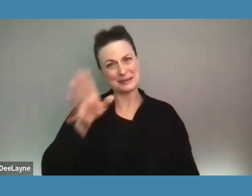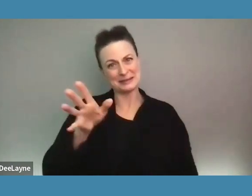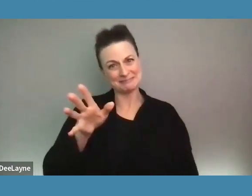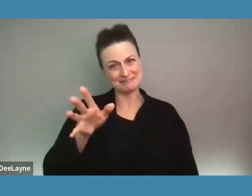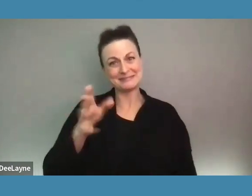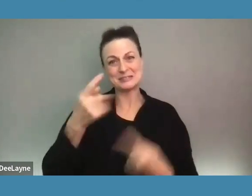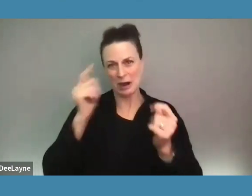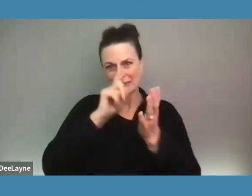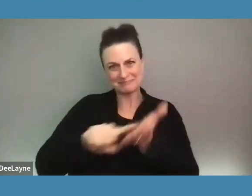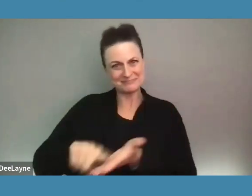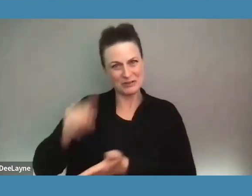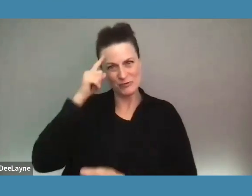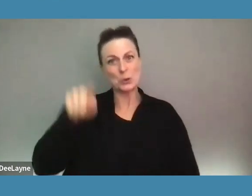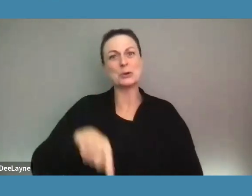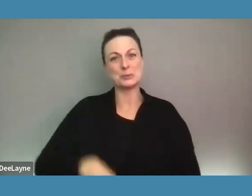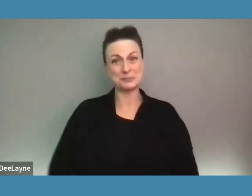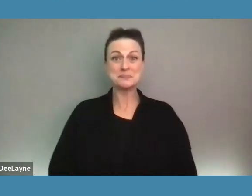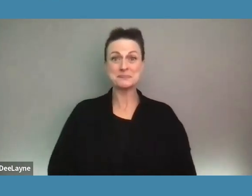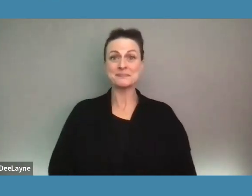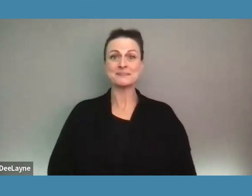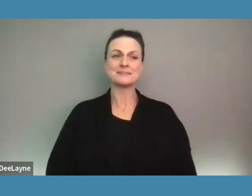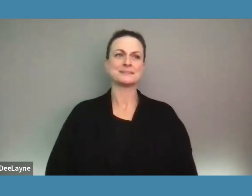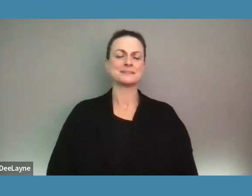try to see what we can do.